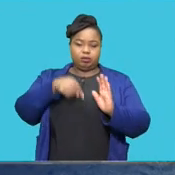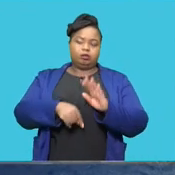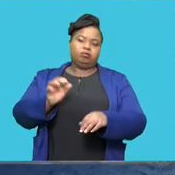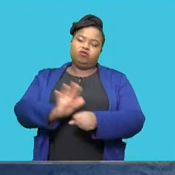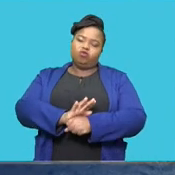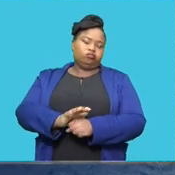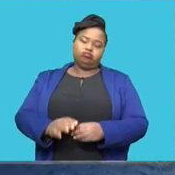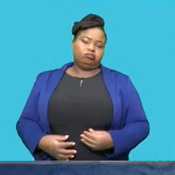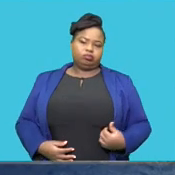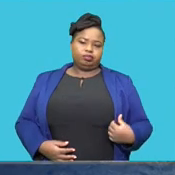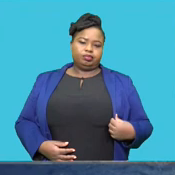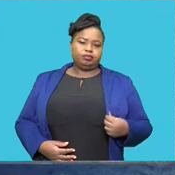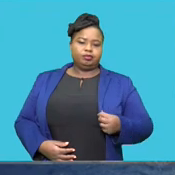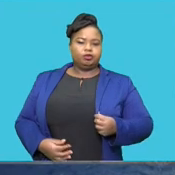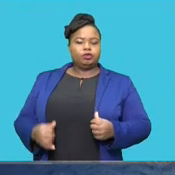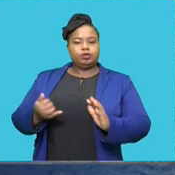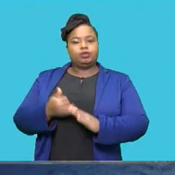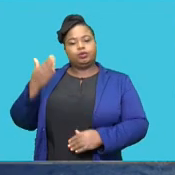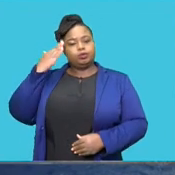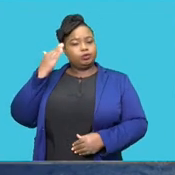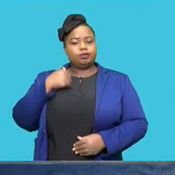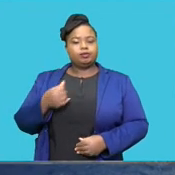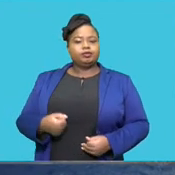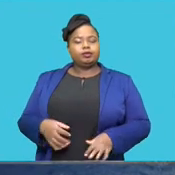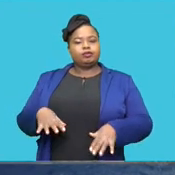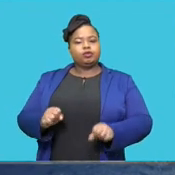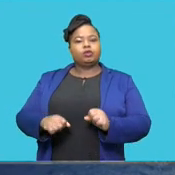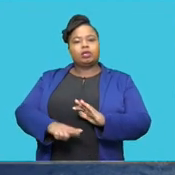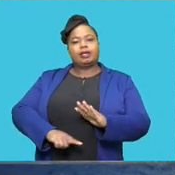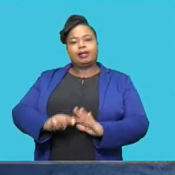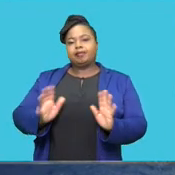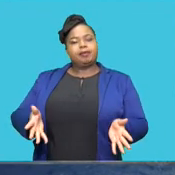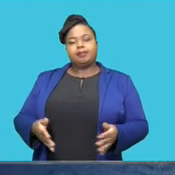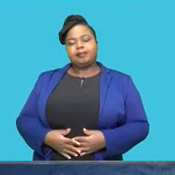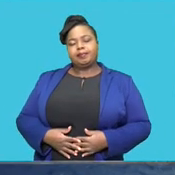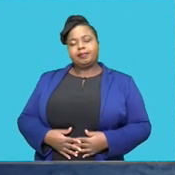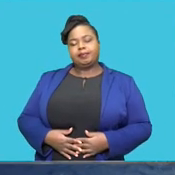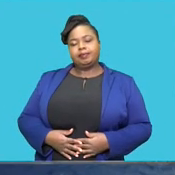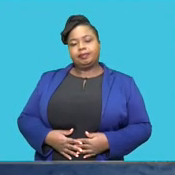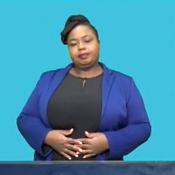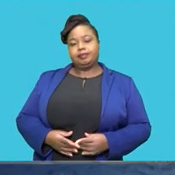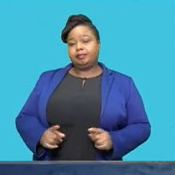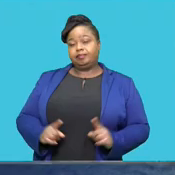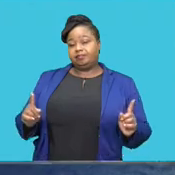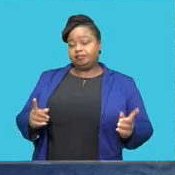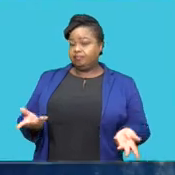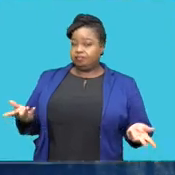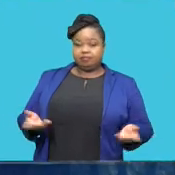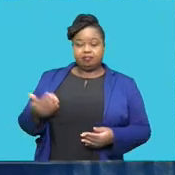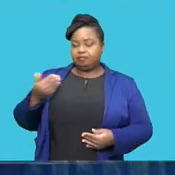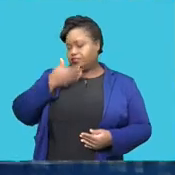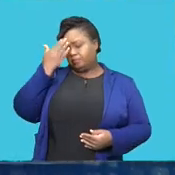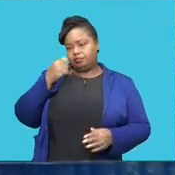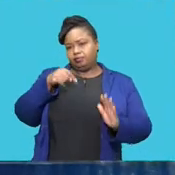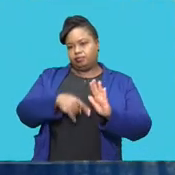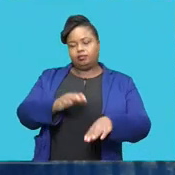the fullest, you know. So we just know Butinje, Bastatele Umhlaba Wethu. That's the thing, that's the head of the thing. But otherwise, we don't know